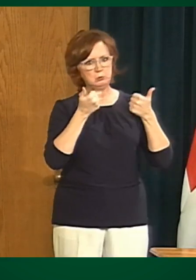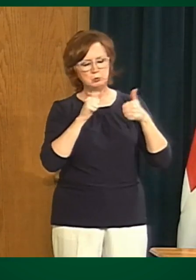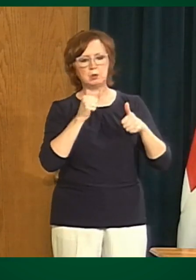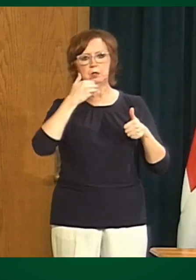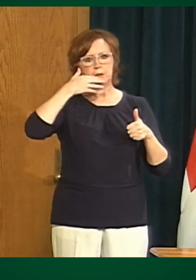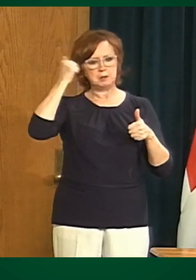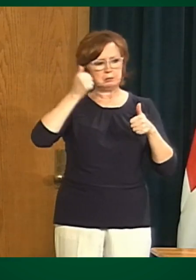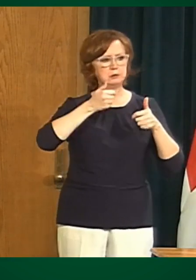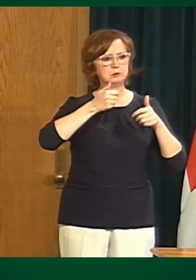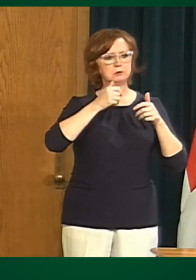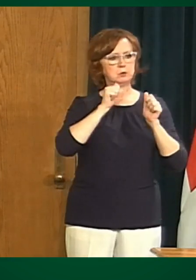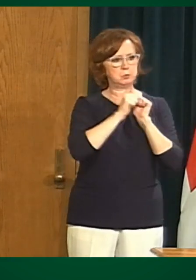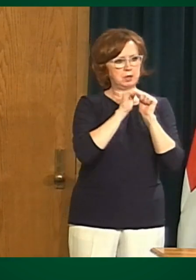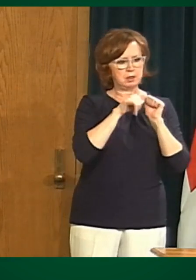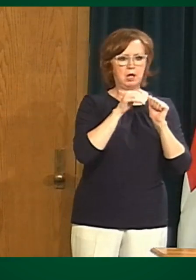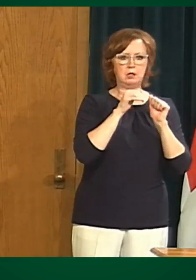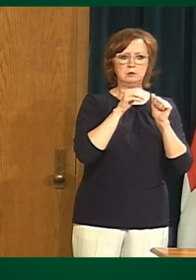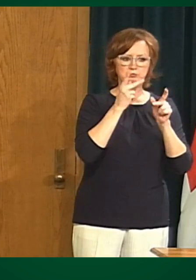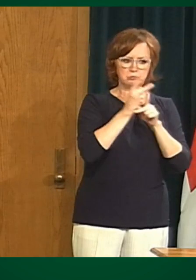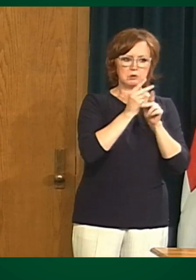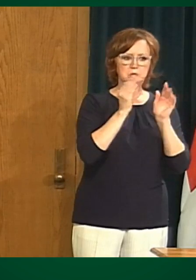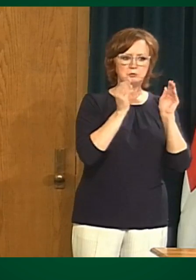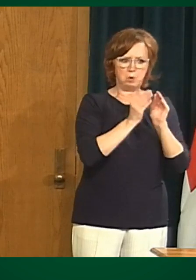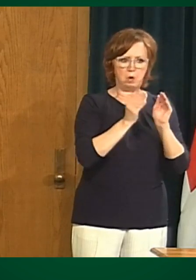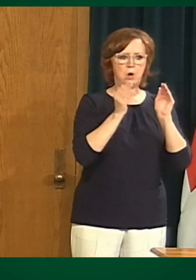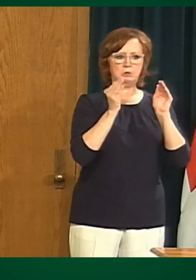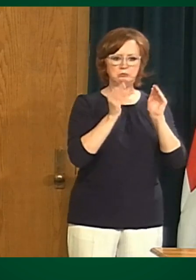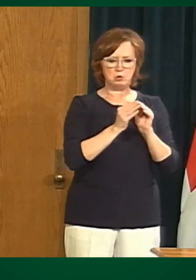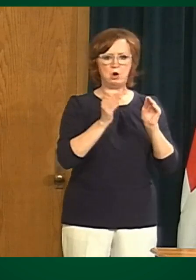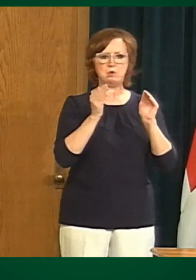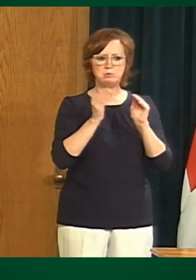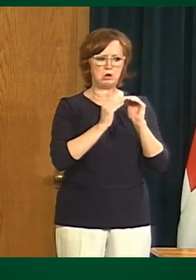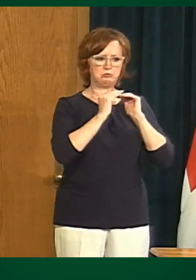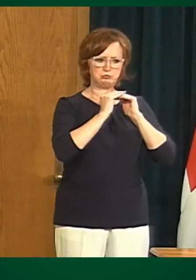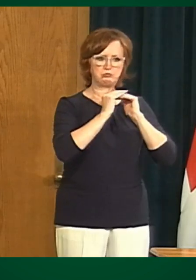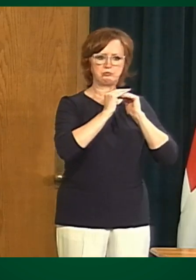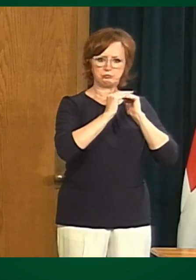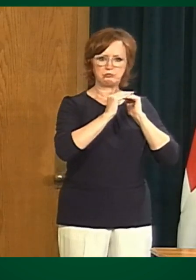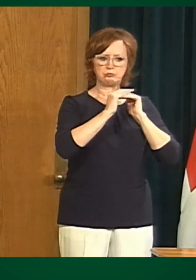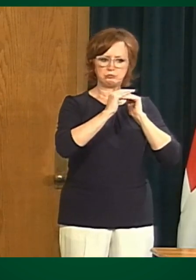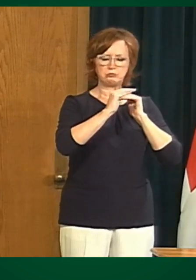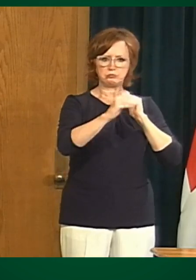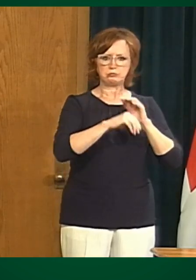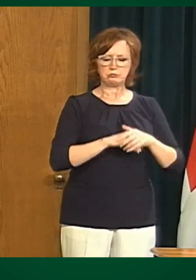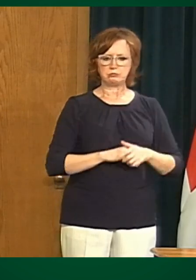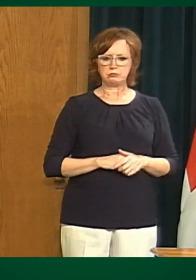control the situation, because there is also a balance between